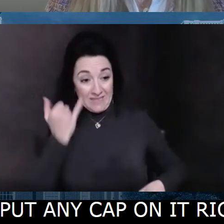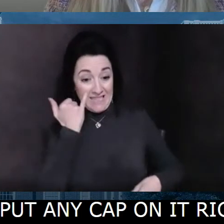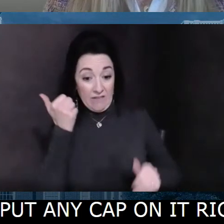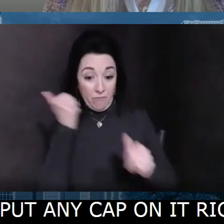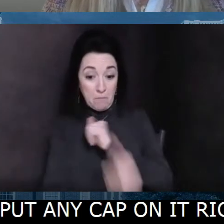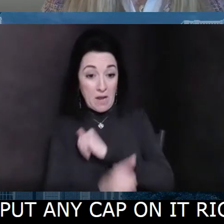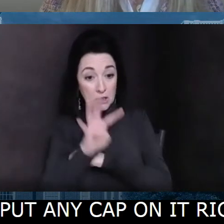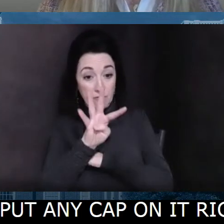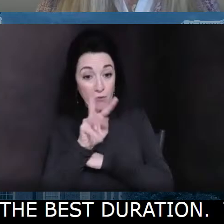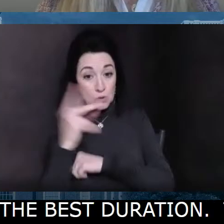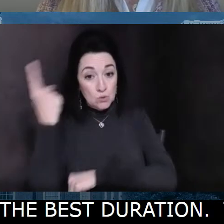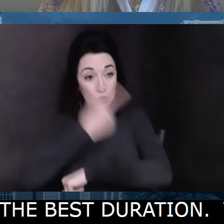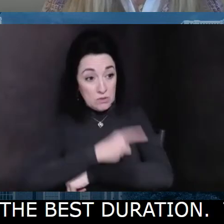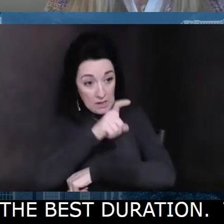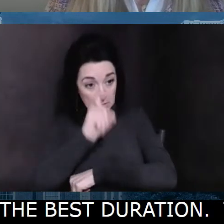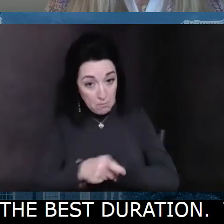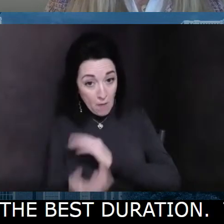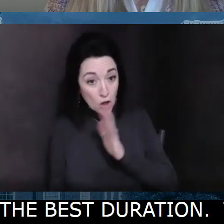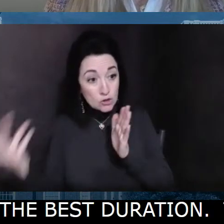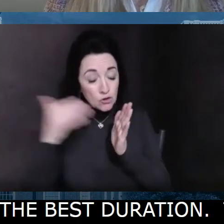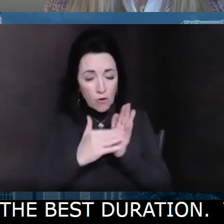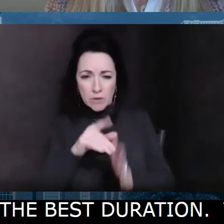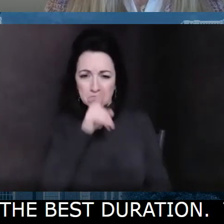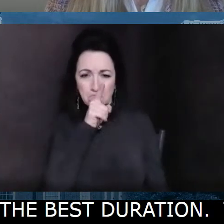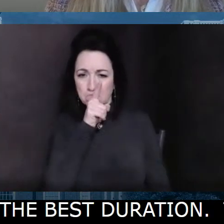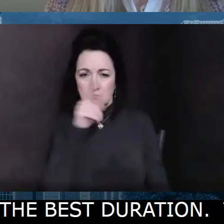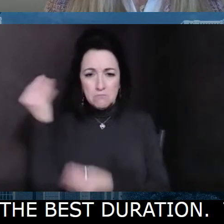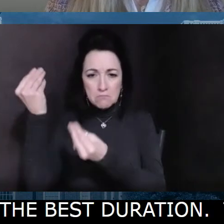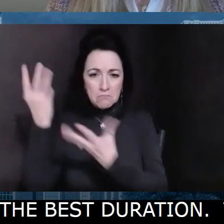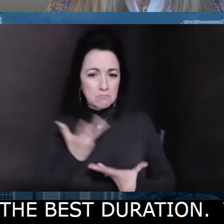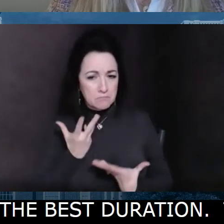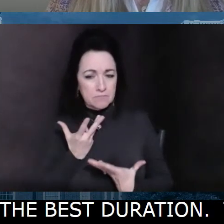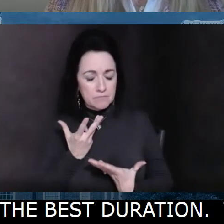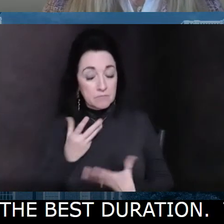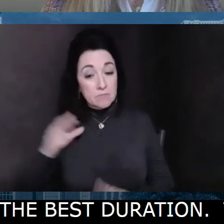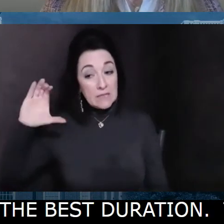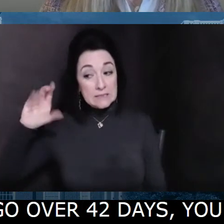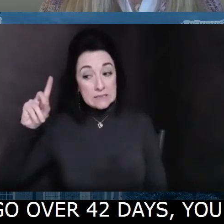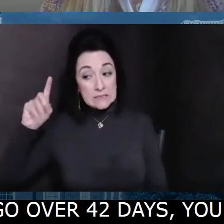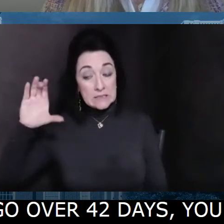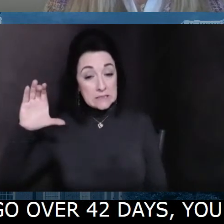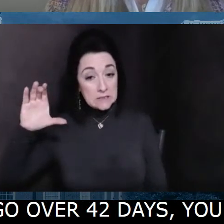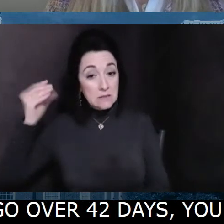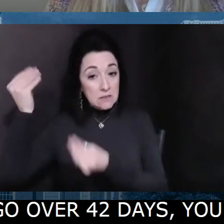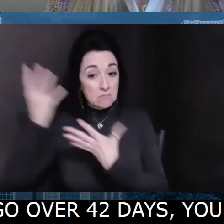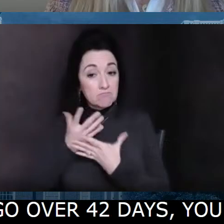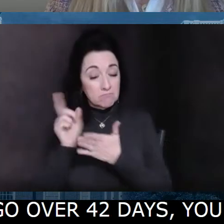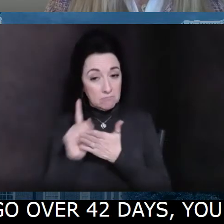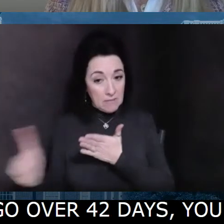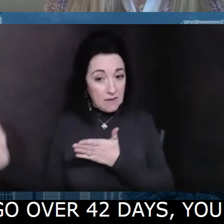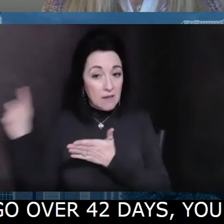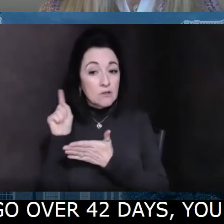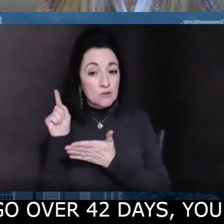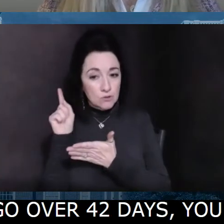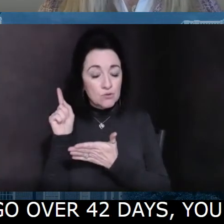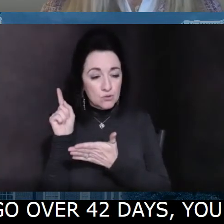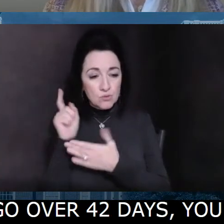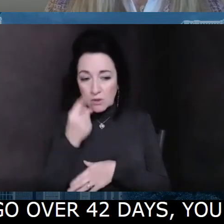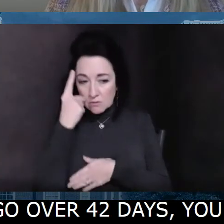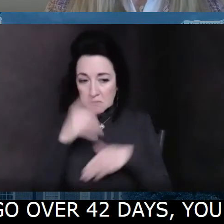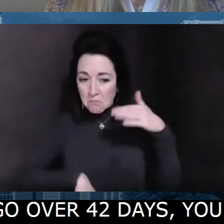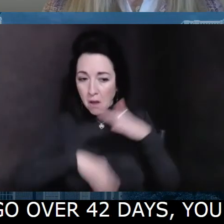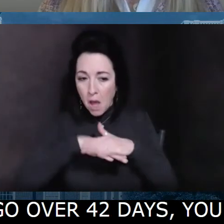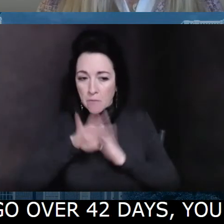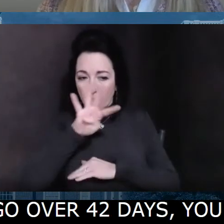over. The CDC did come out with guidance last week to say, up to 42 days